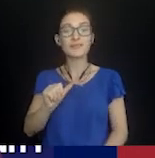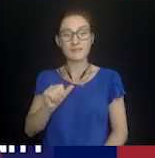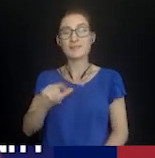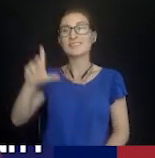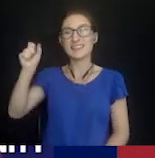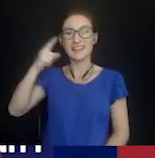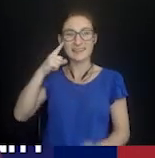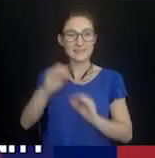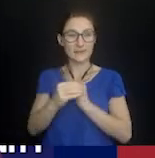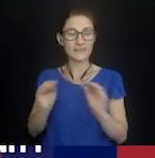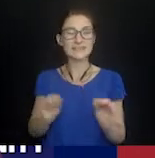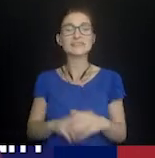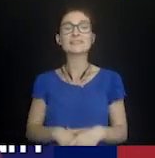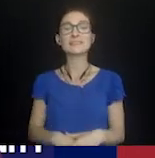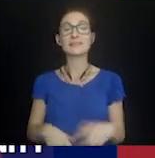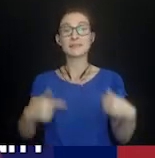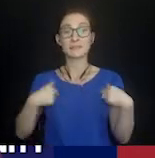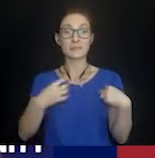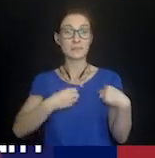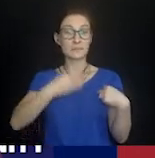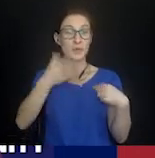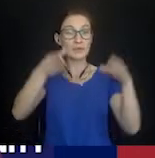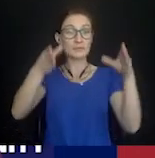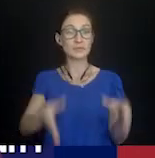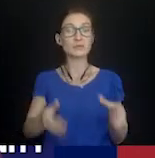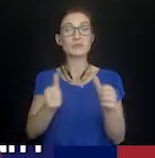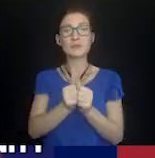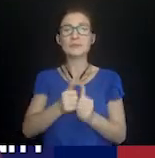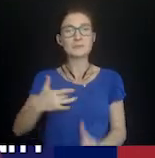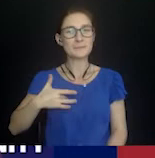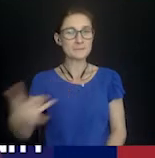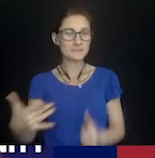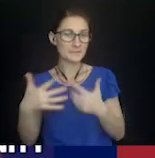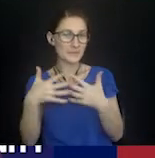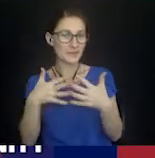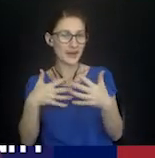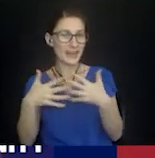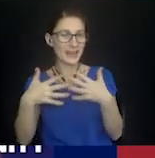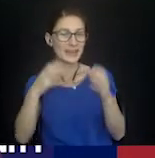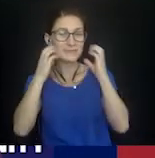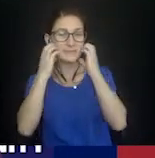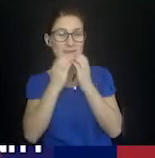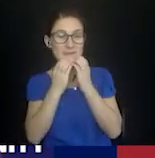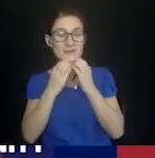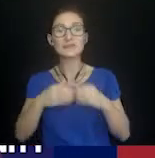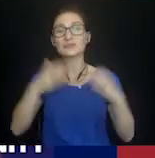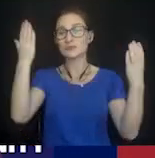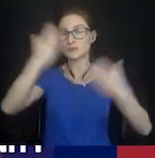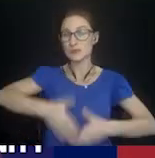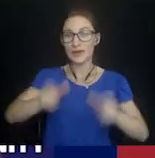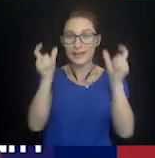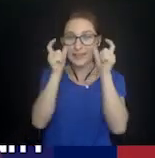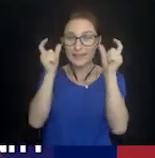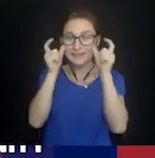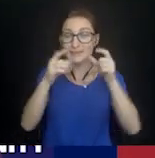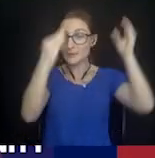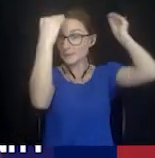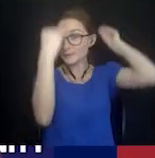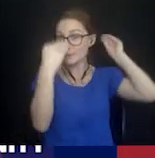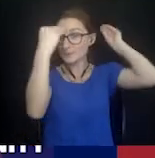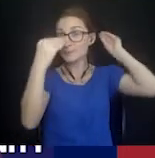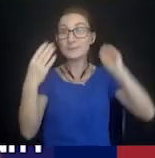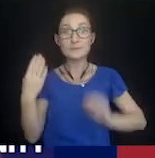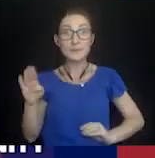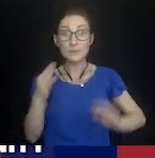white individual with a largely gray beard, glasses, and a blue New York Mets baseball cap and a